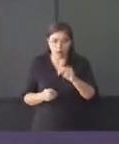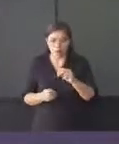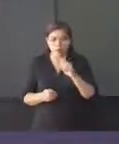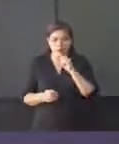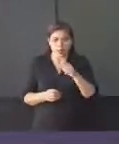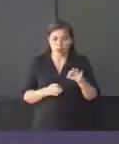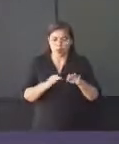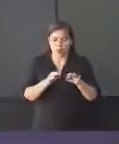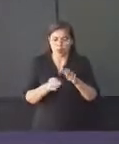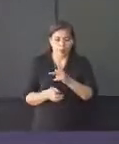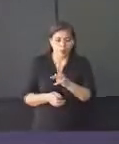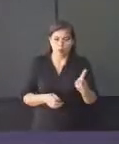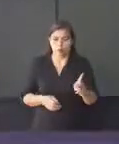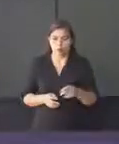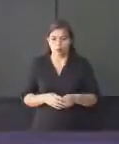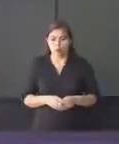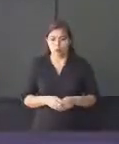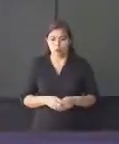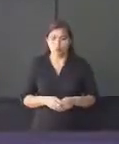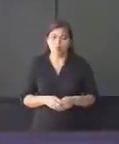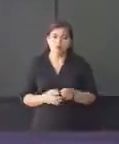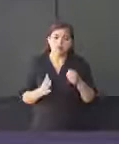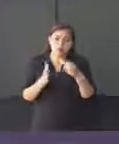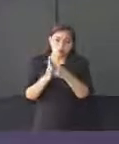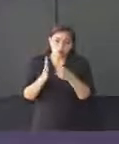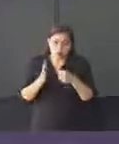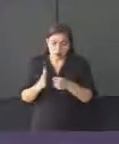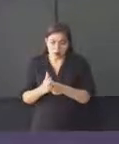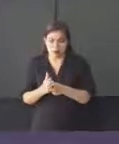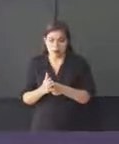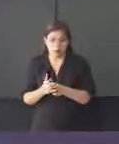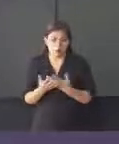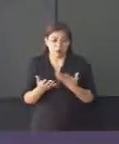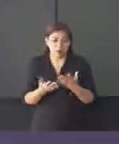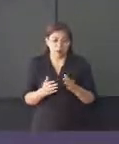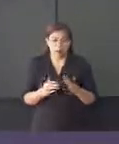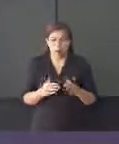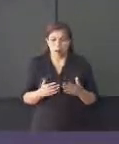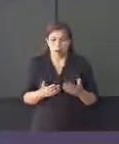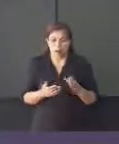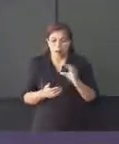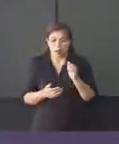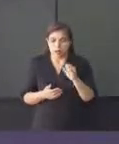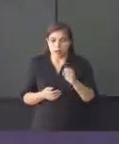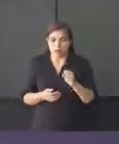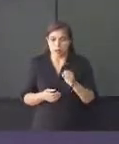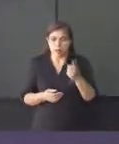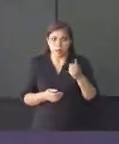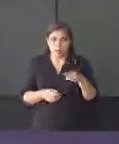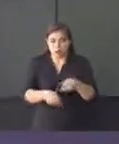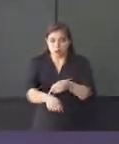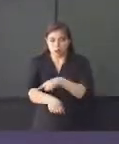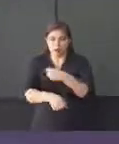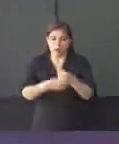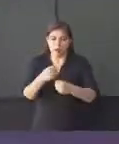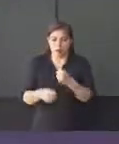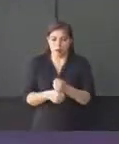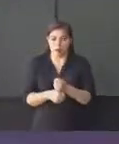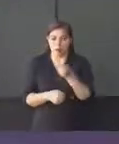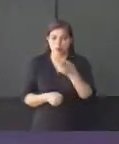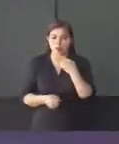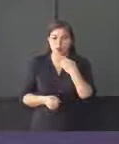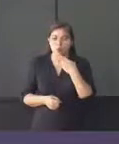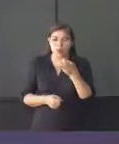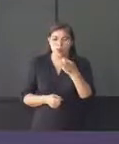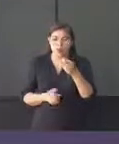the public allocation contracts system. Even though it's an extraordinary system, the CAS, over the years,